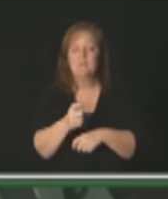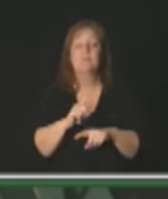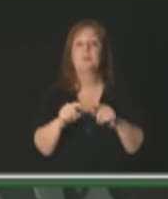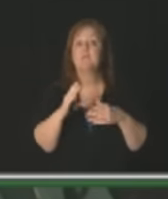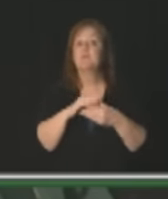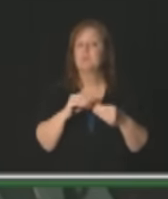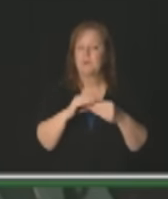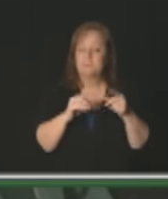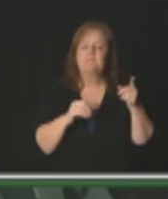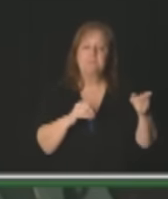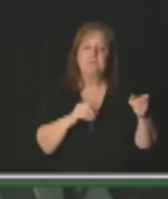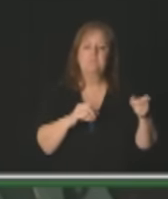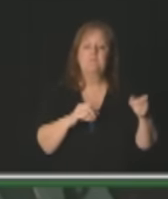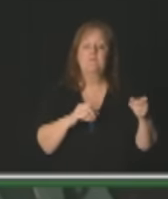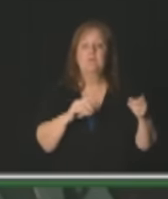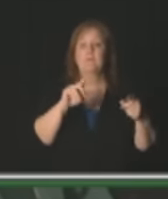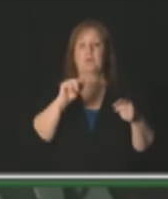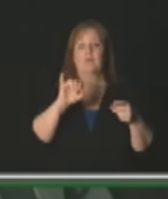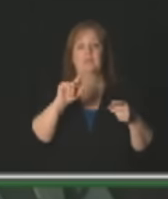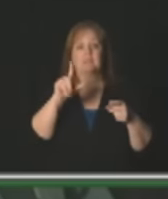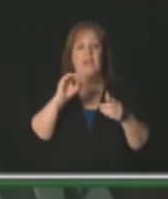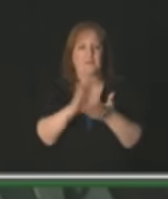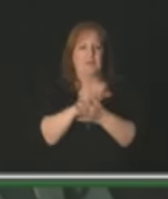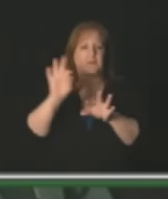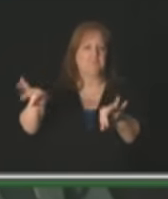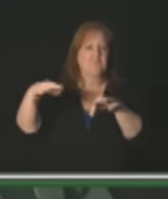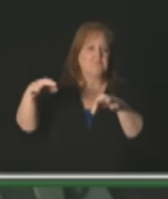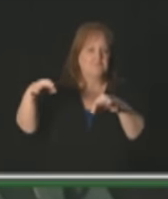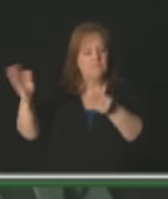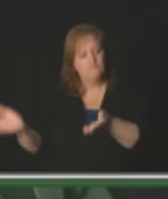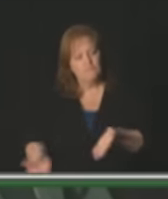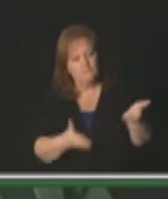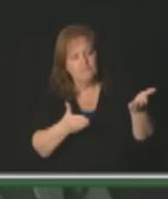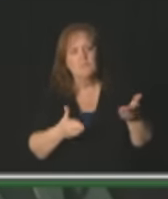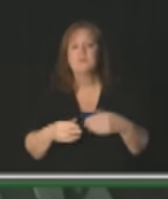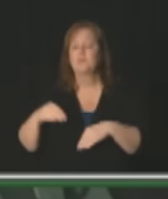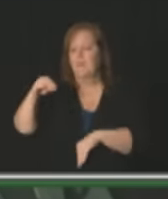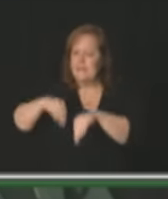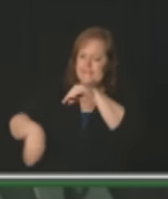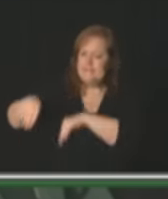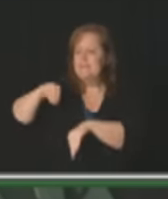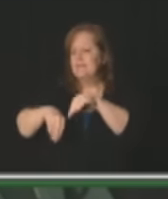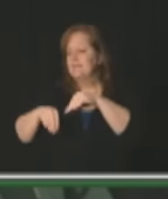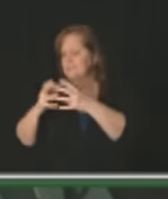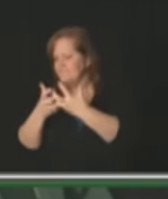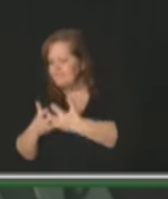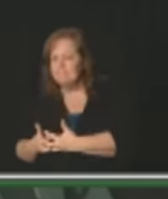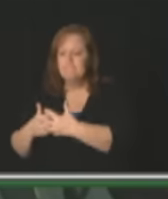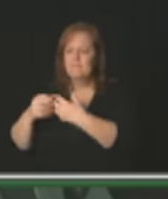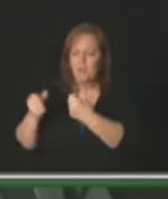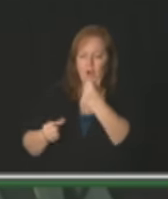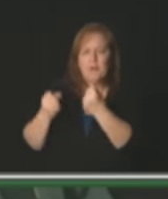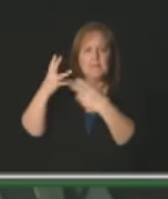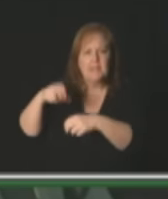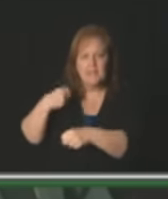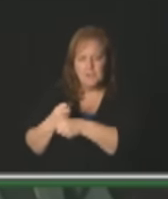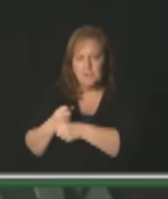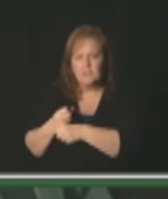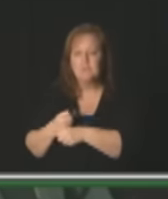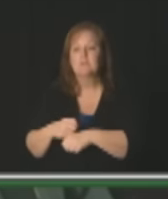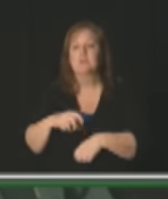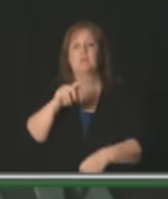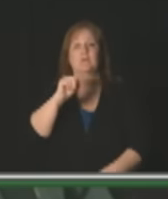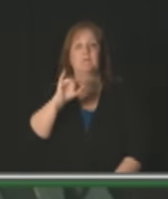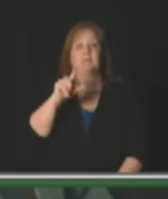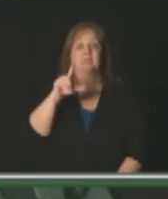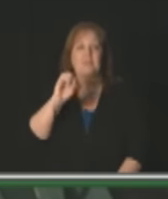as they went to take the title in, they had had to assemble the car over many years. And the title stood 3 feet